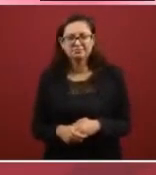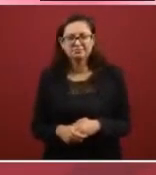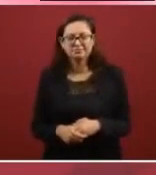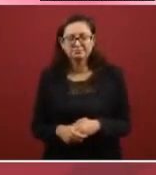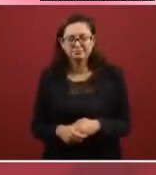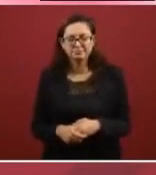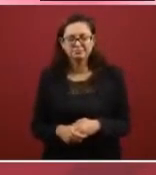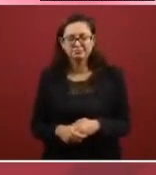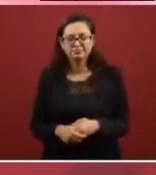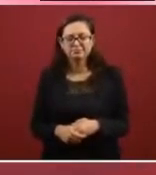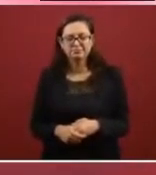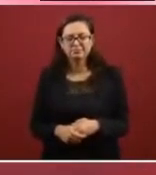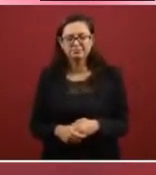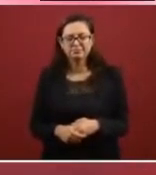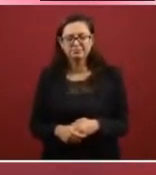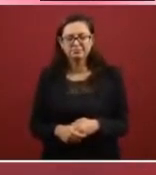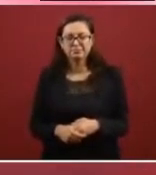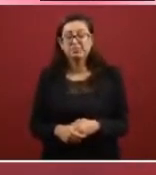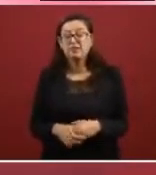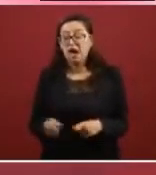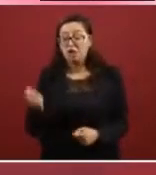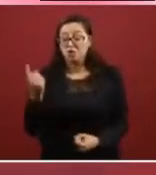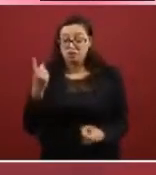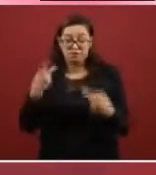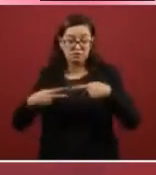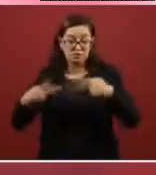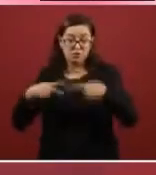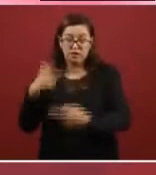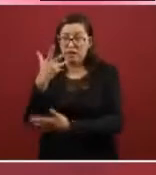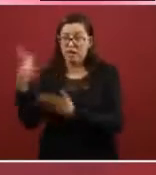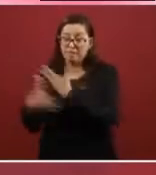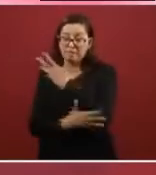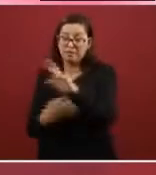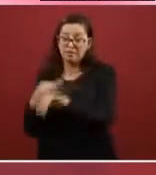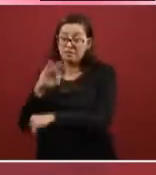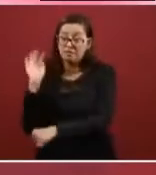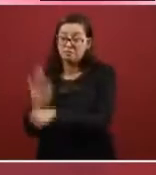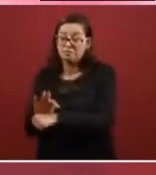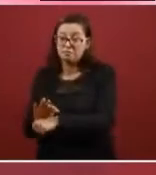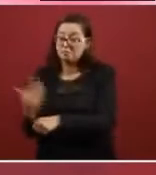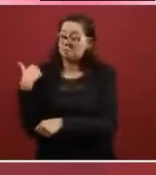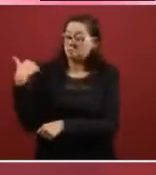me, ambientalistas, these environmentalists, de que